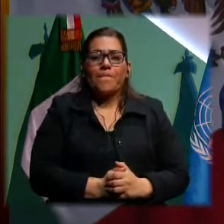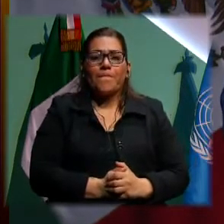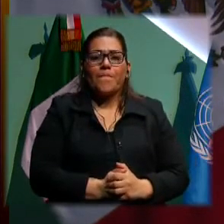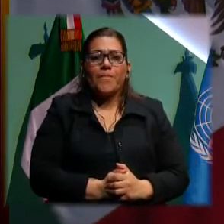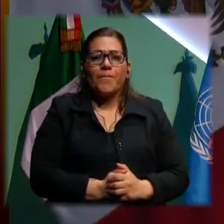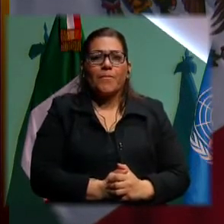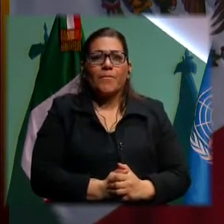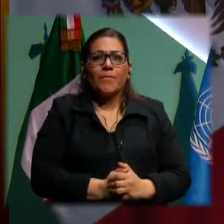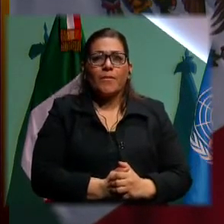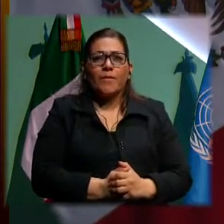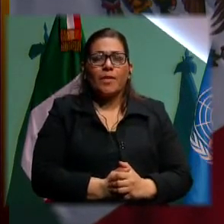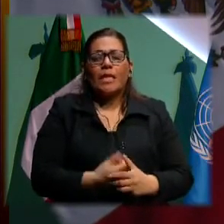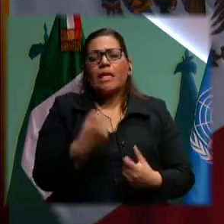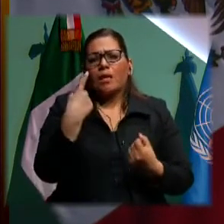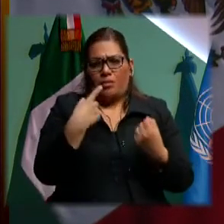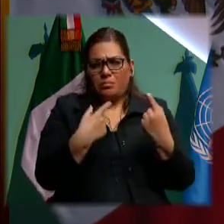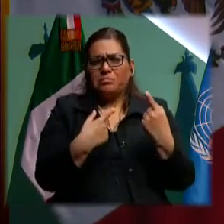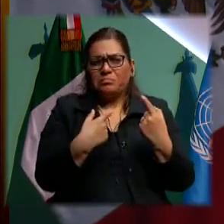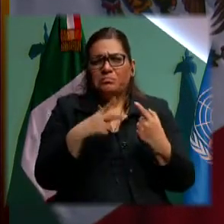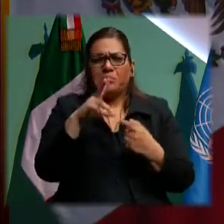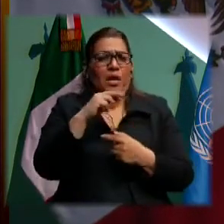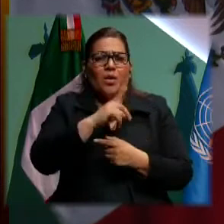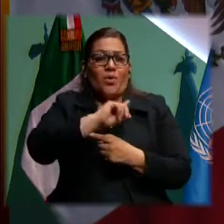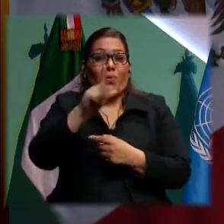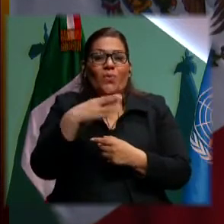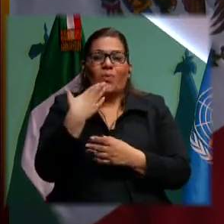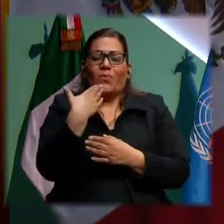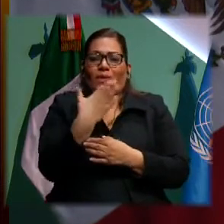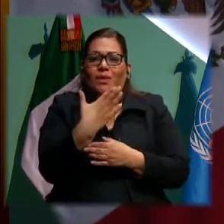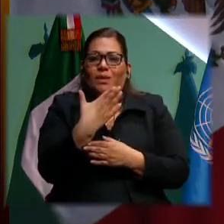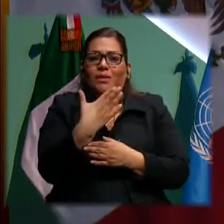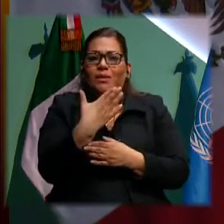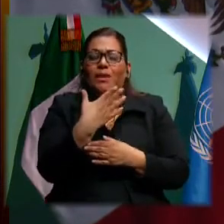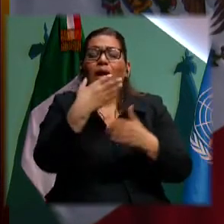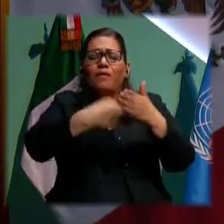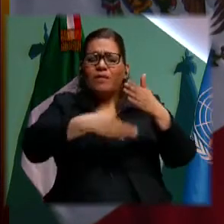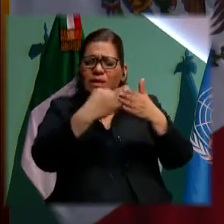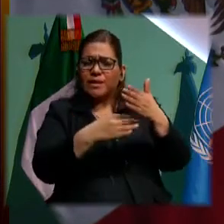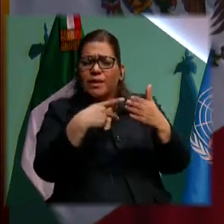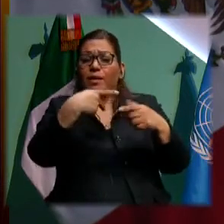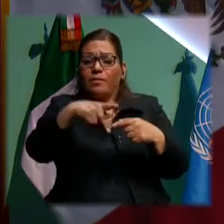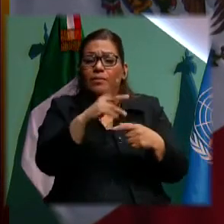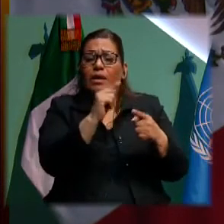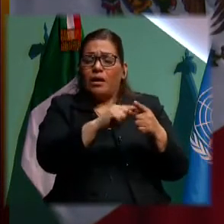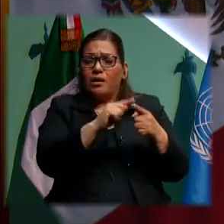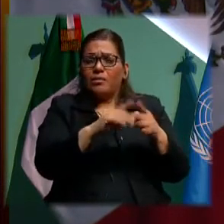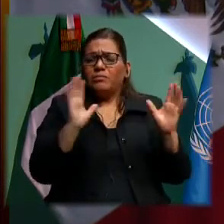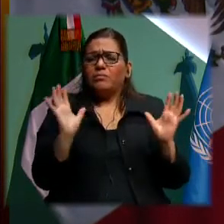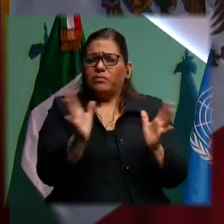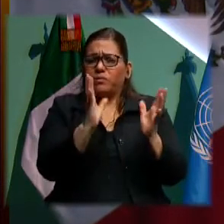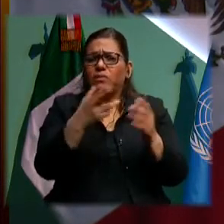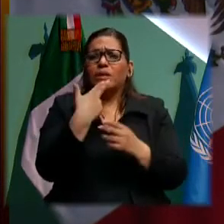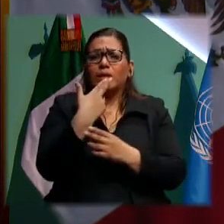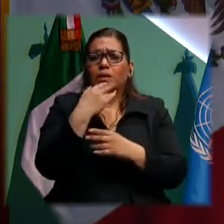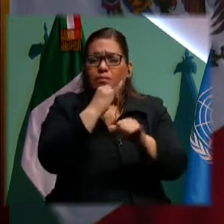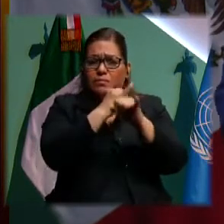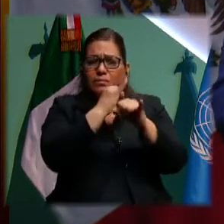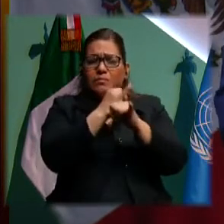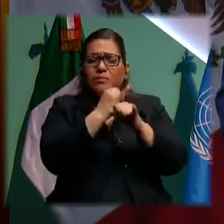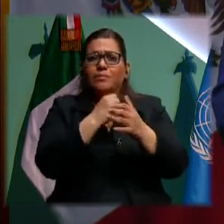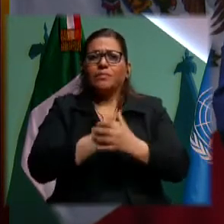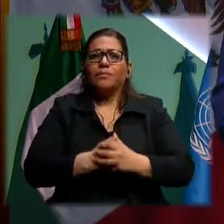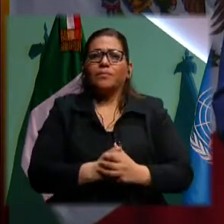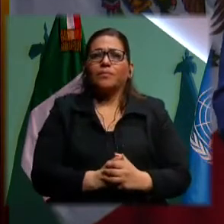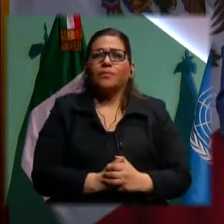general good, but in some ways hurt people who want to use the internet. We as